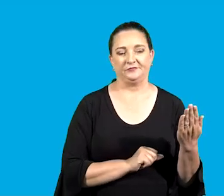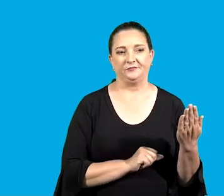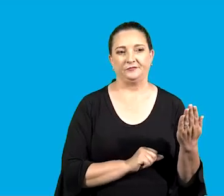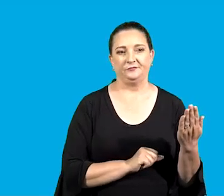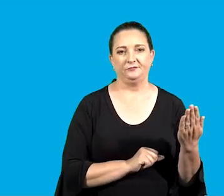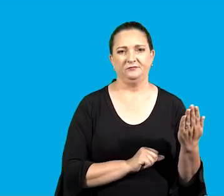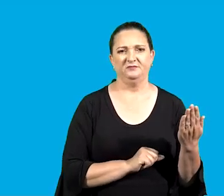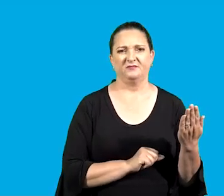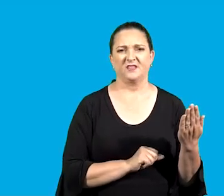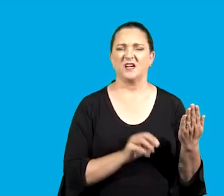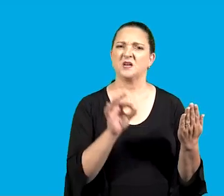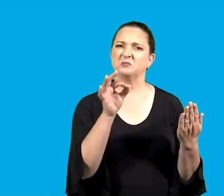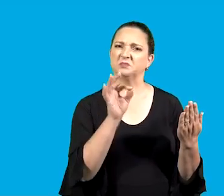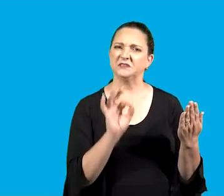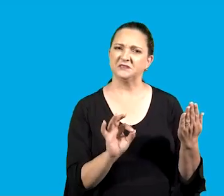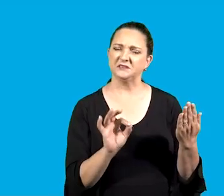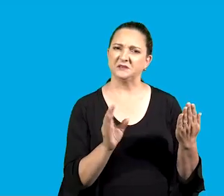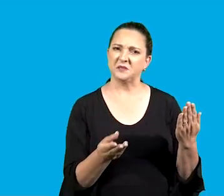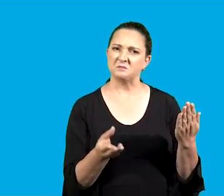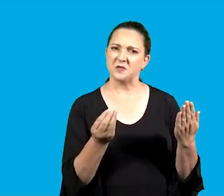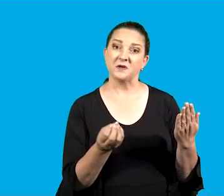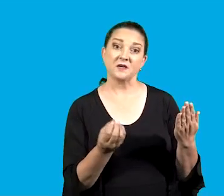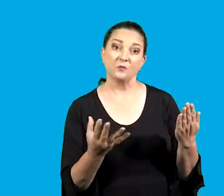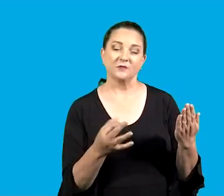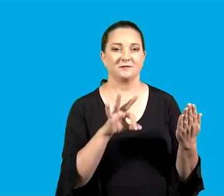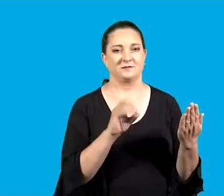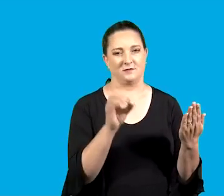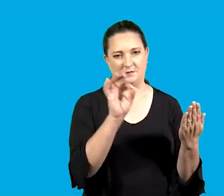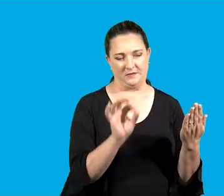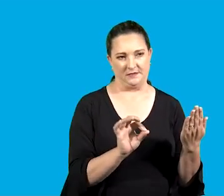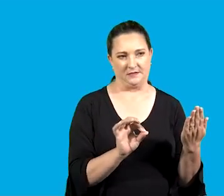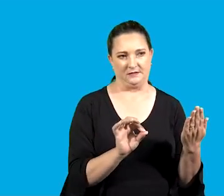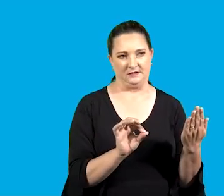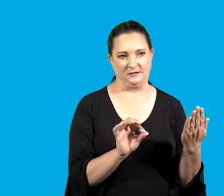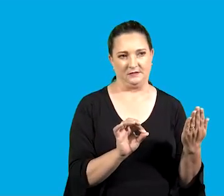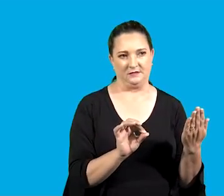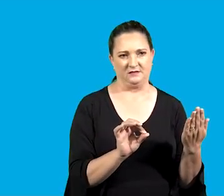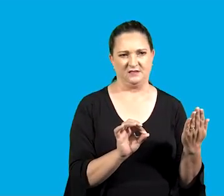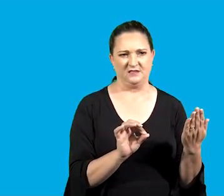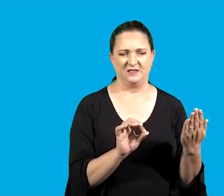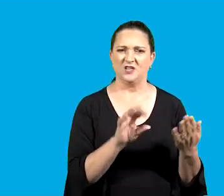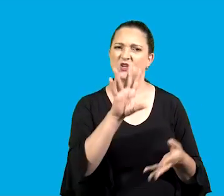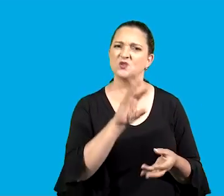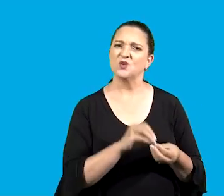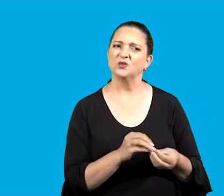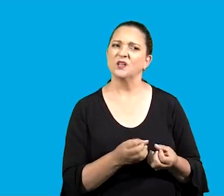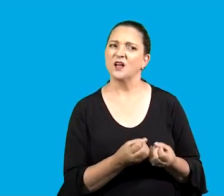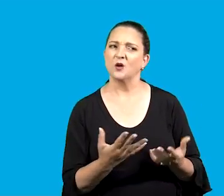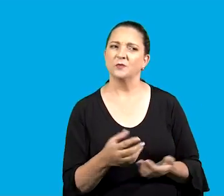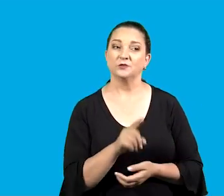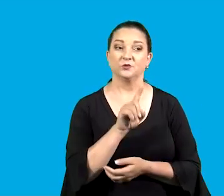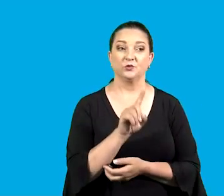5,625,000. And what percentage am I going to get? 30%. How much in total is that?